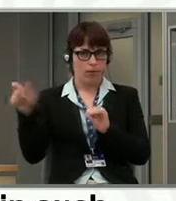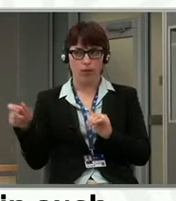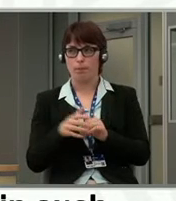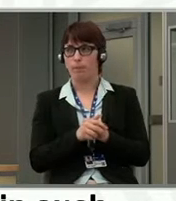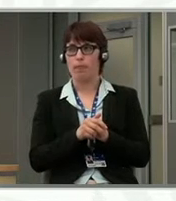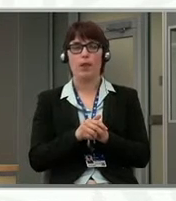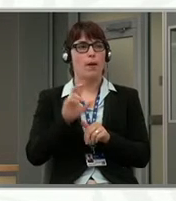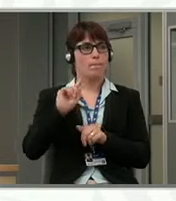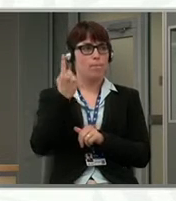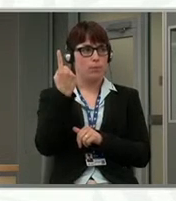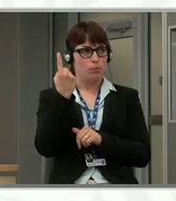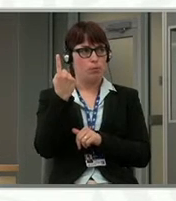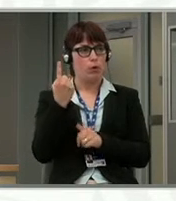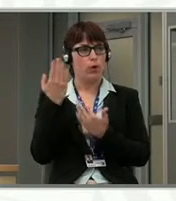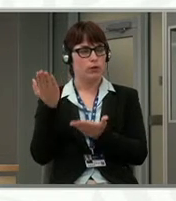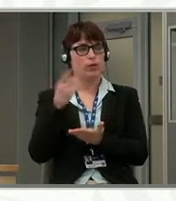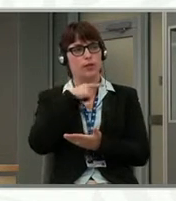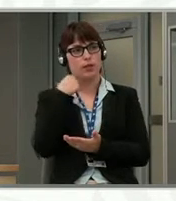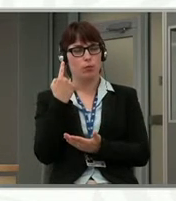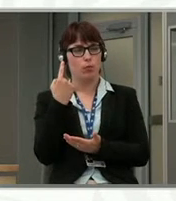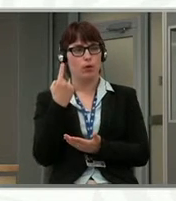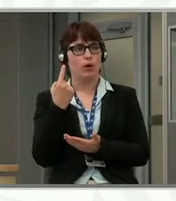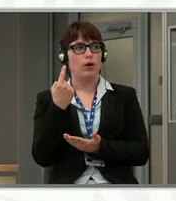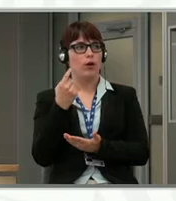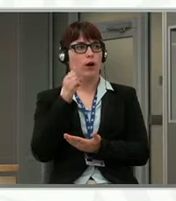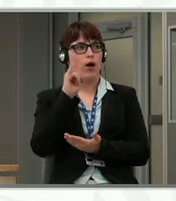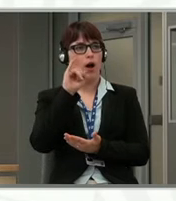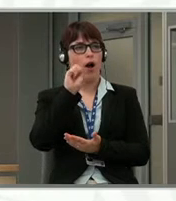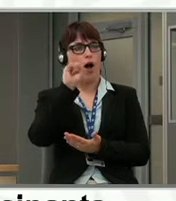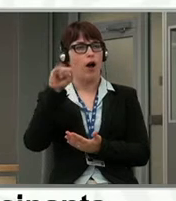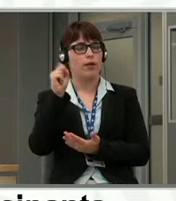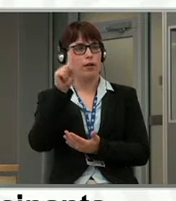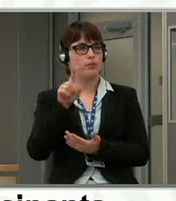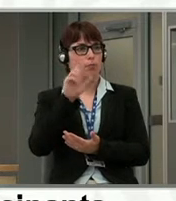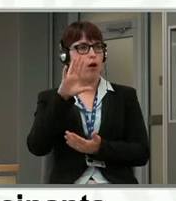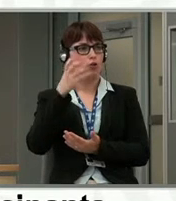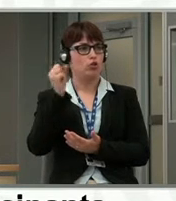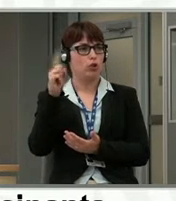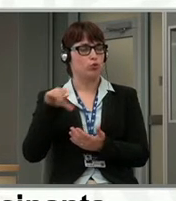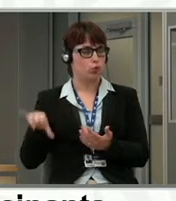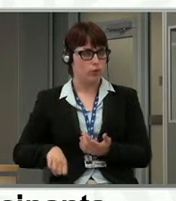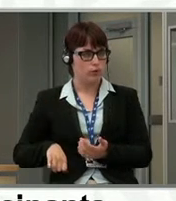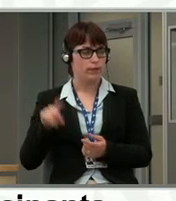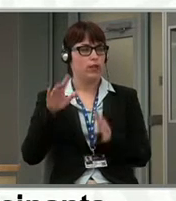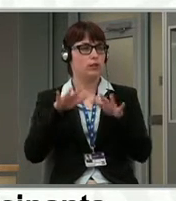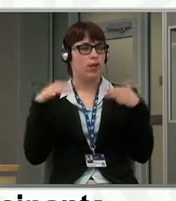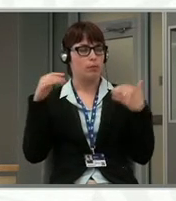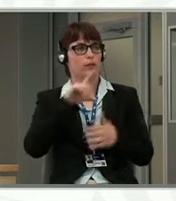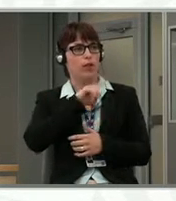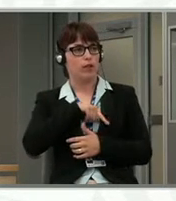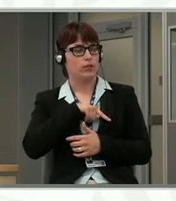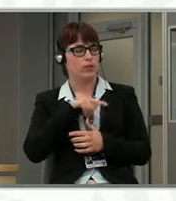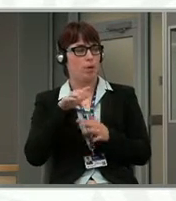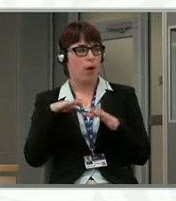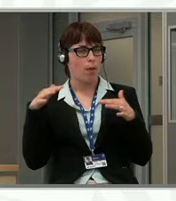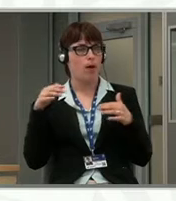and I will introduce you with the participants of the last panel. The first